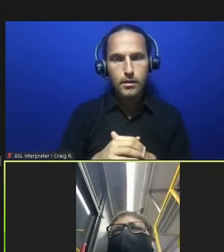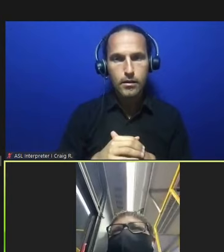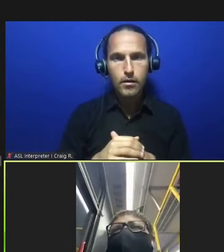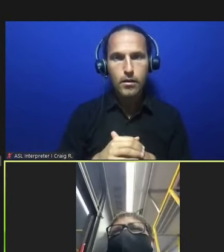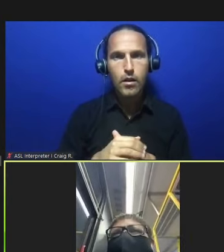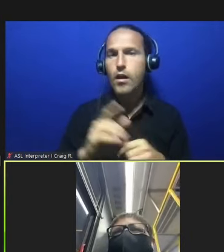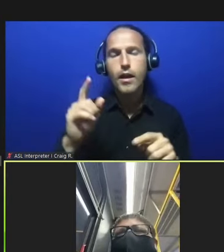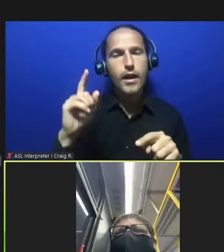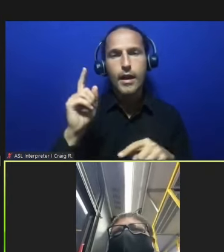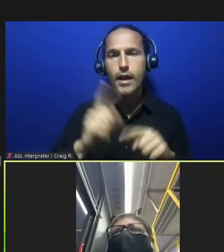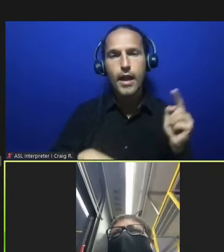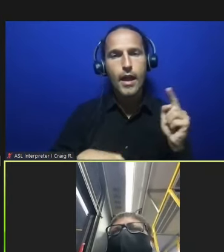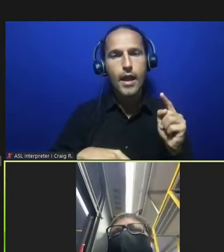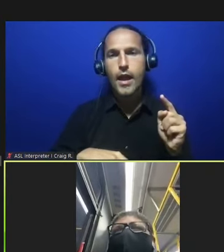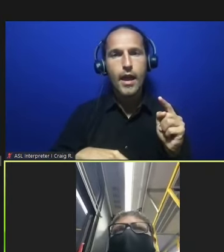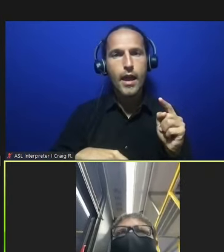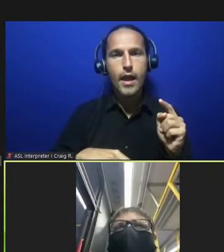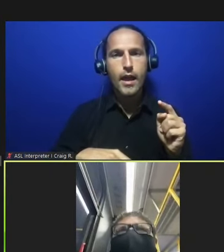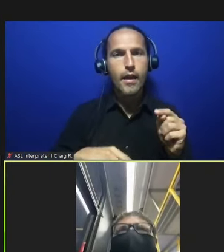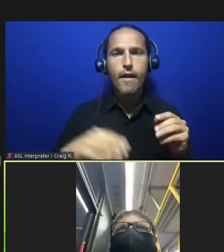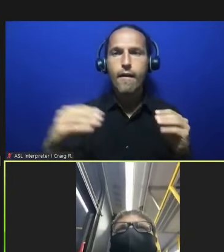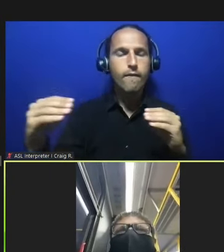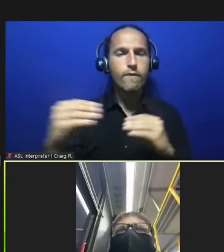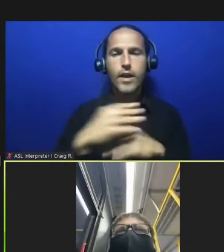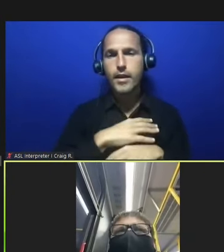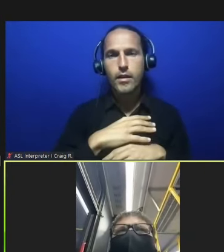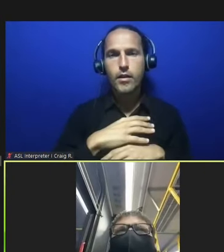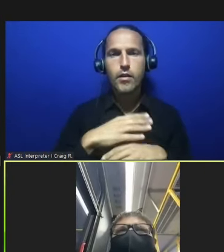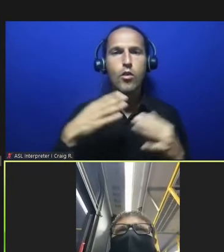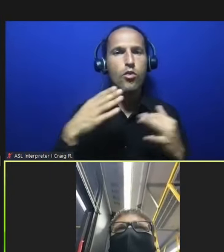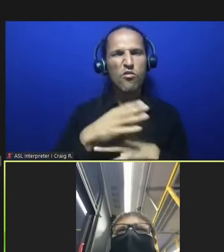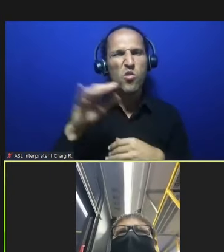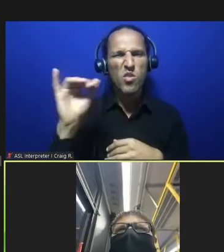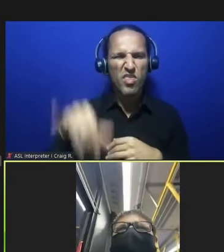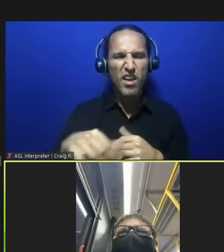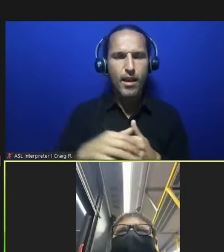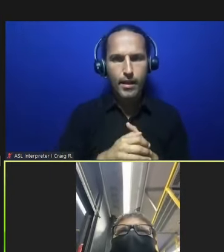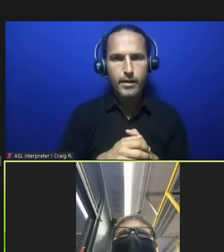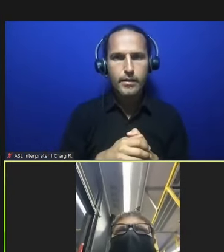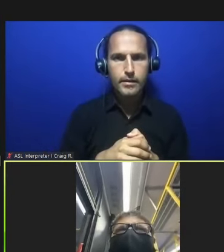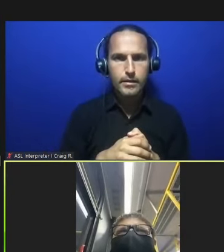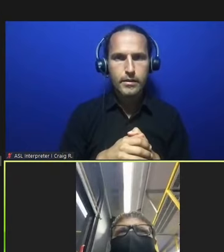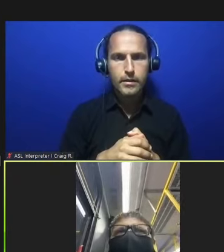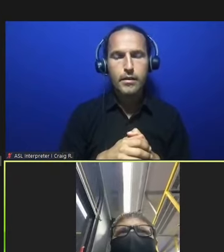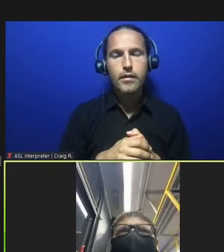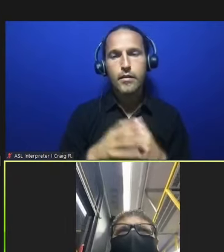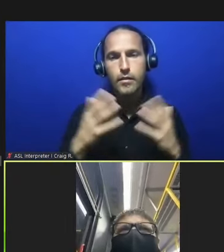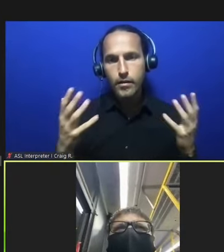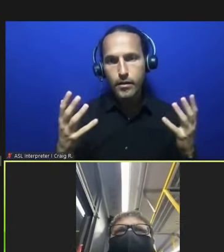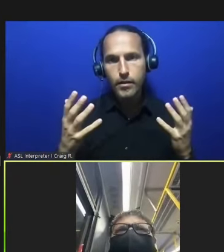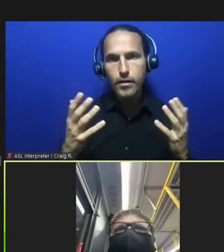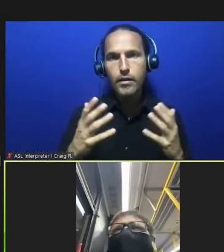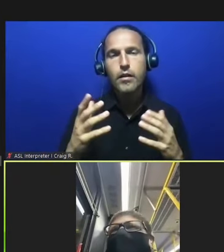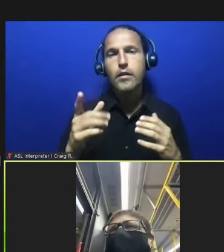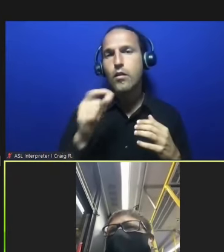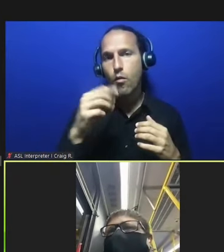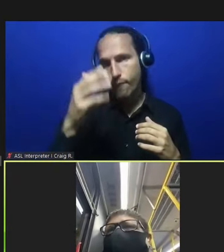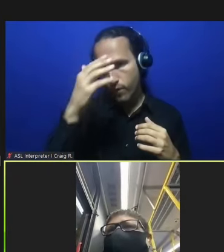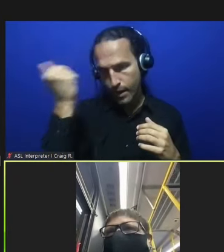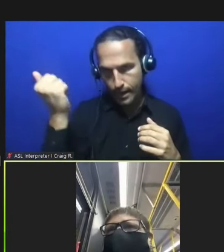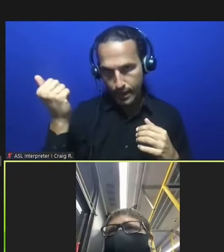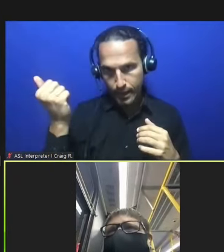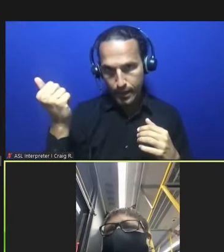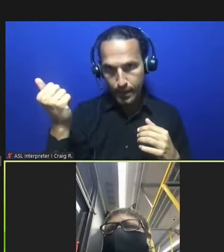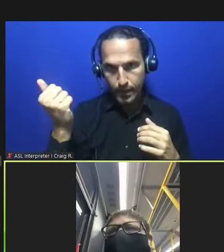will be potentially affected by this. And don't forget,